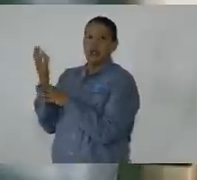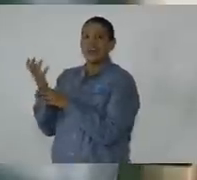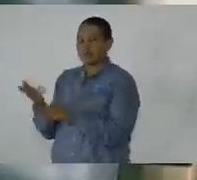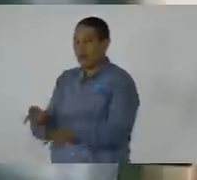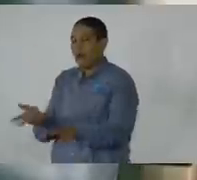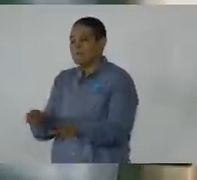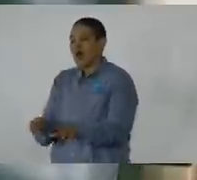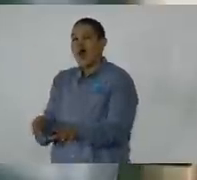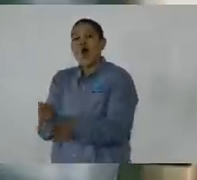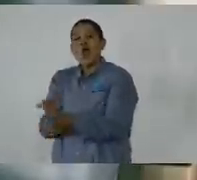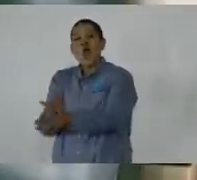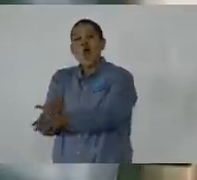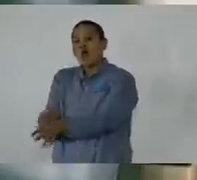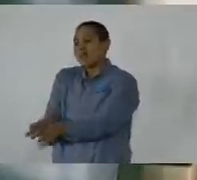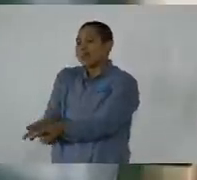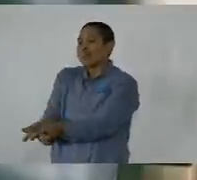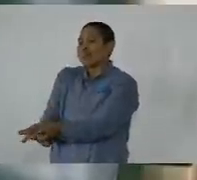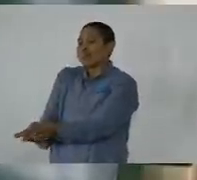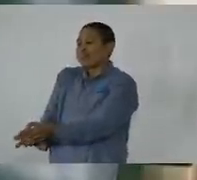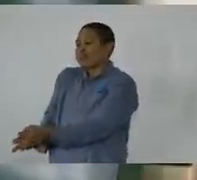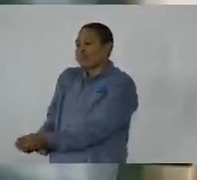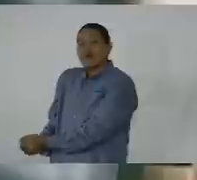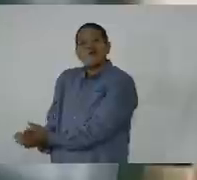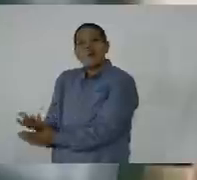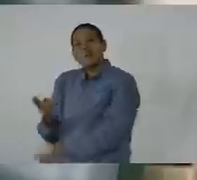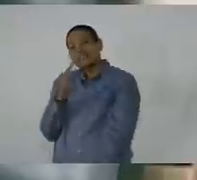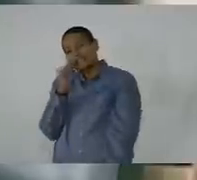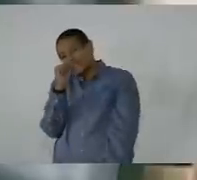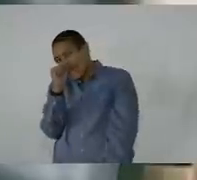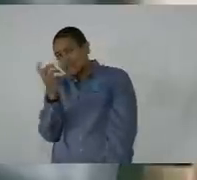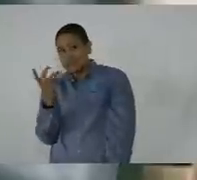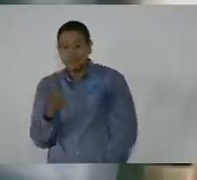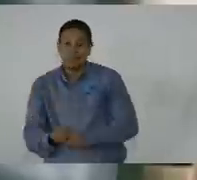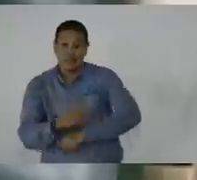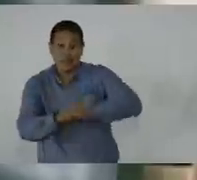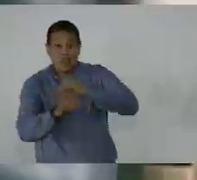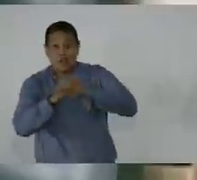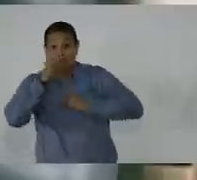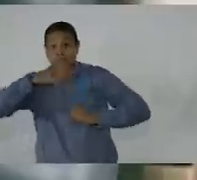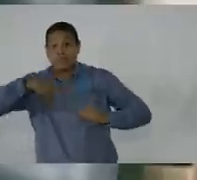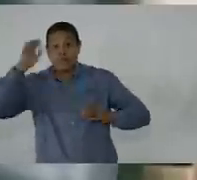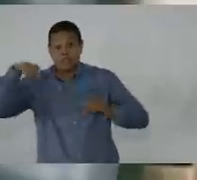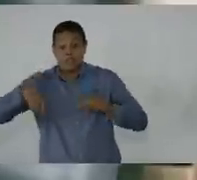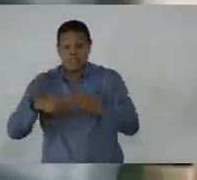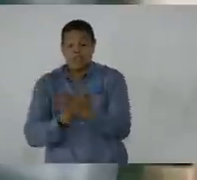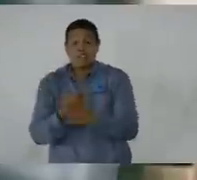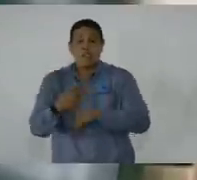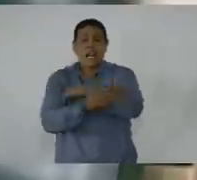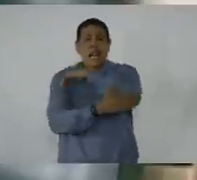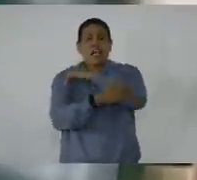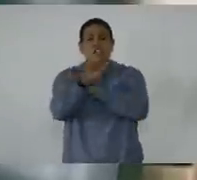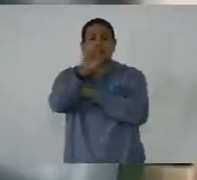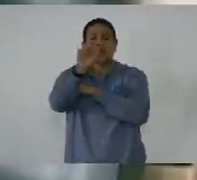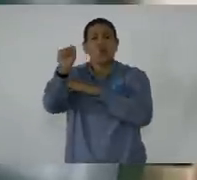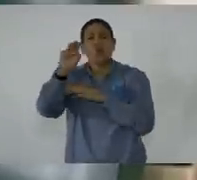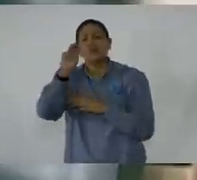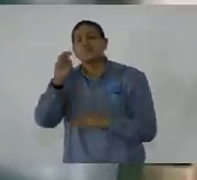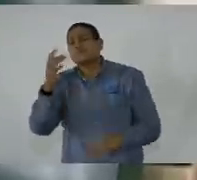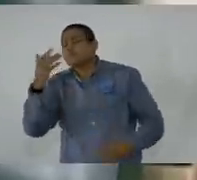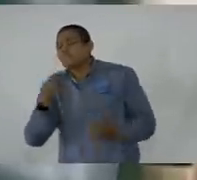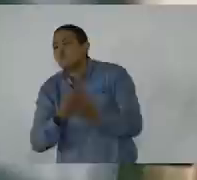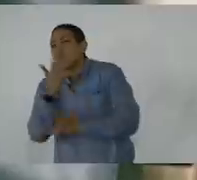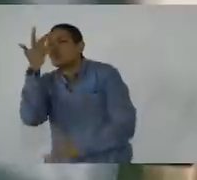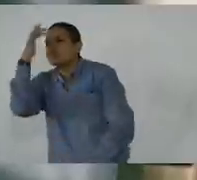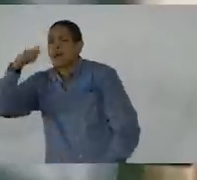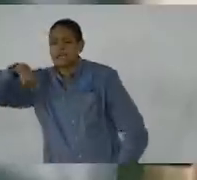is constricting our productivity. Madam Speaker, in this national Grow Smart, Eat Smart campaign,